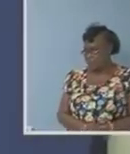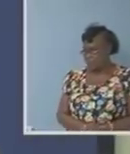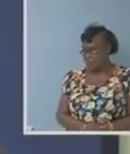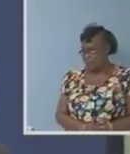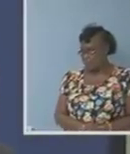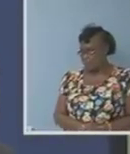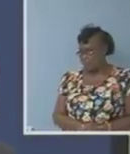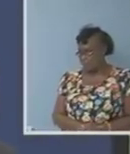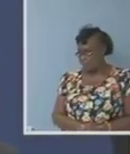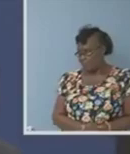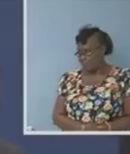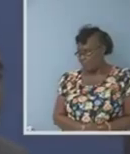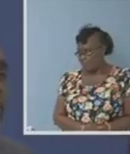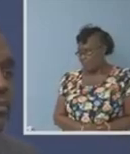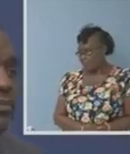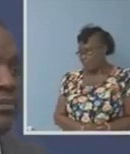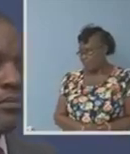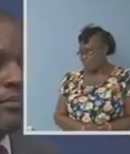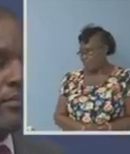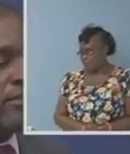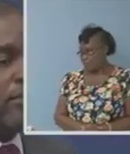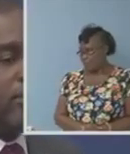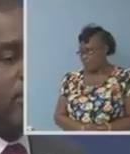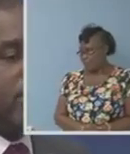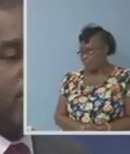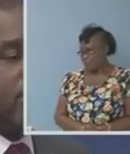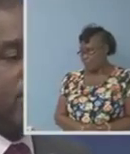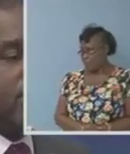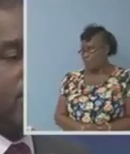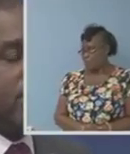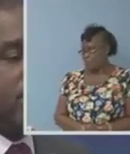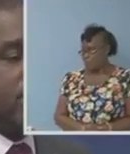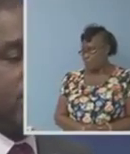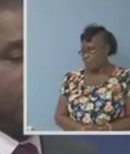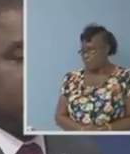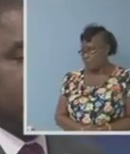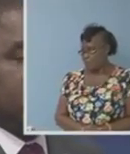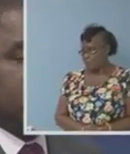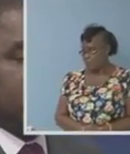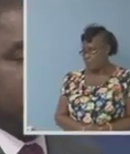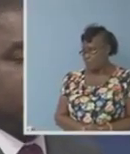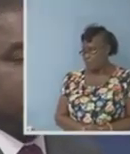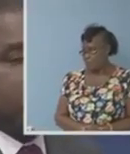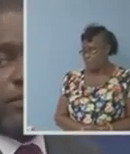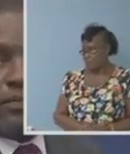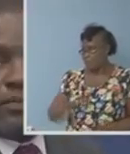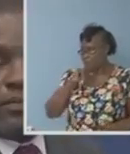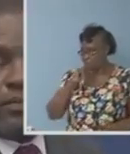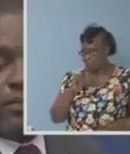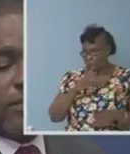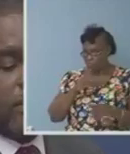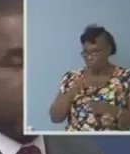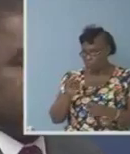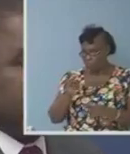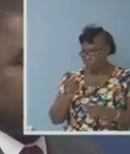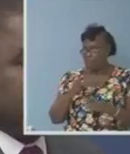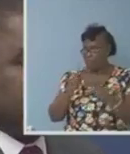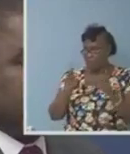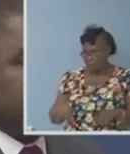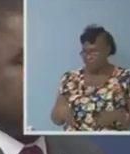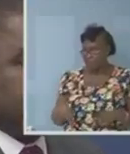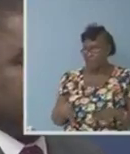medical practitioners that the current facility for quarantine is not at the hospital. It's a